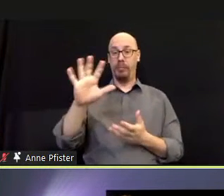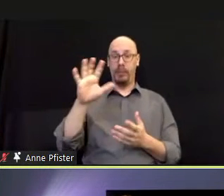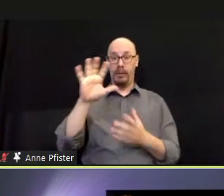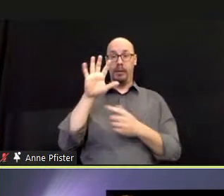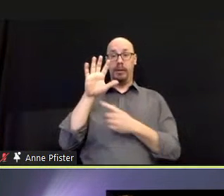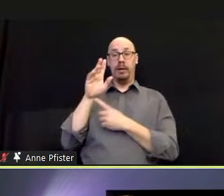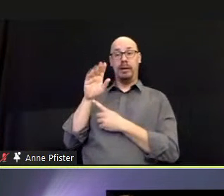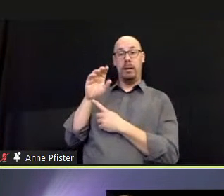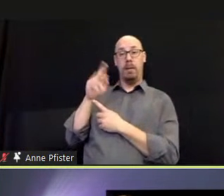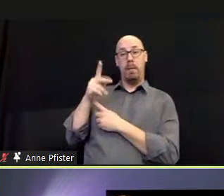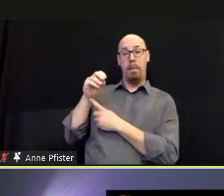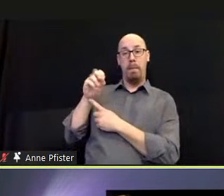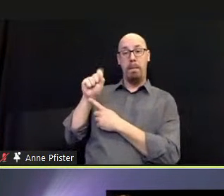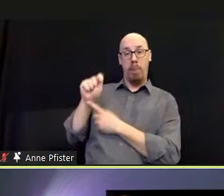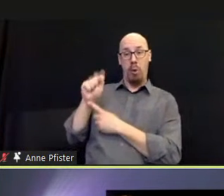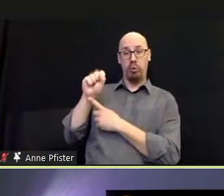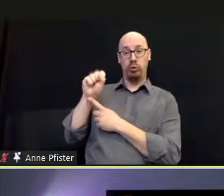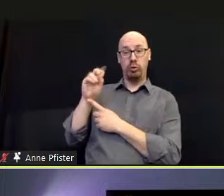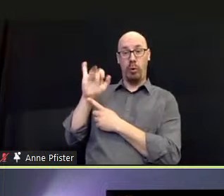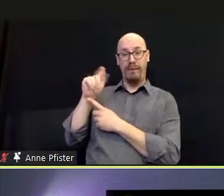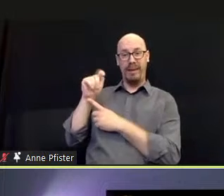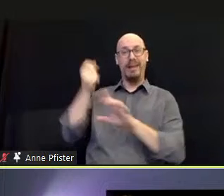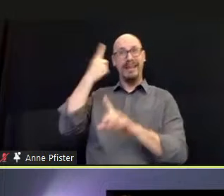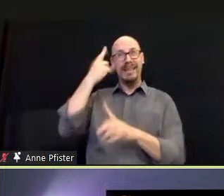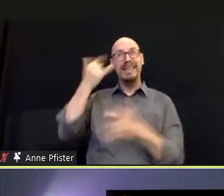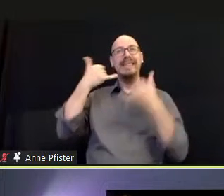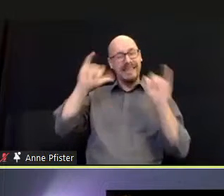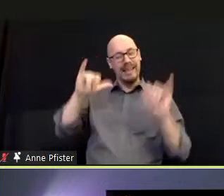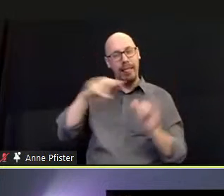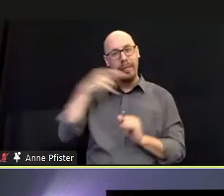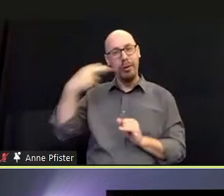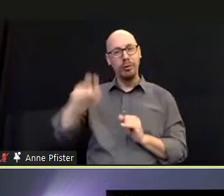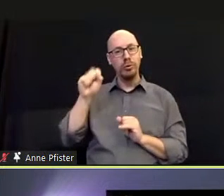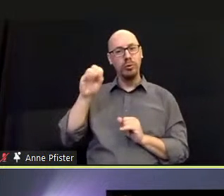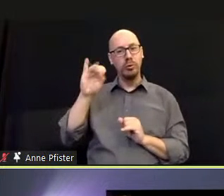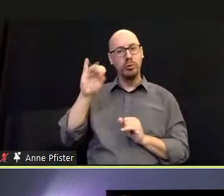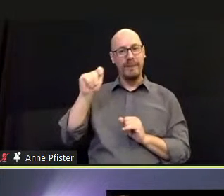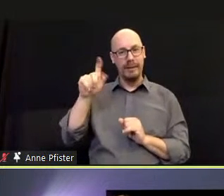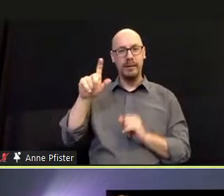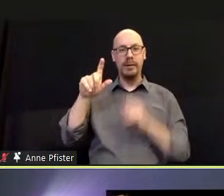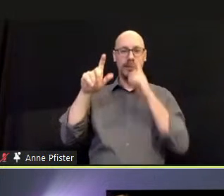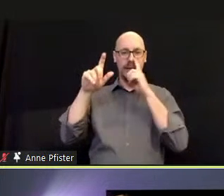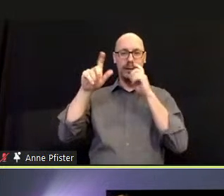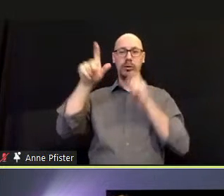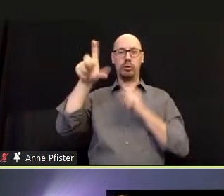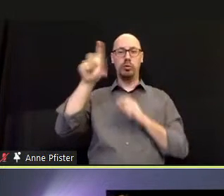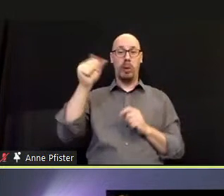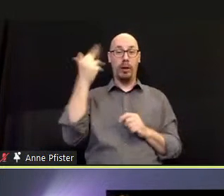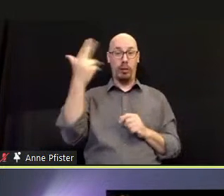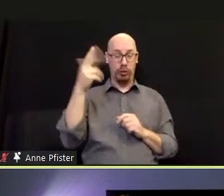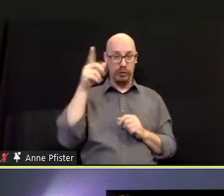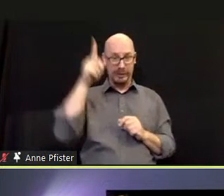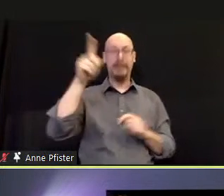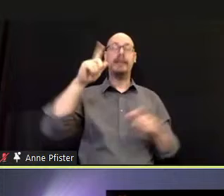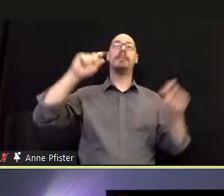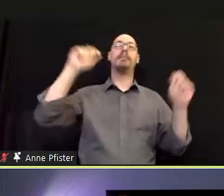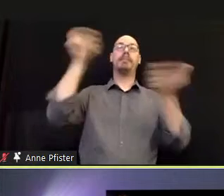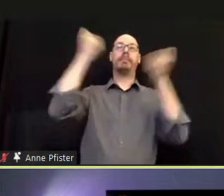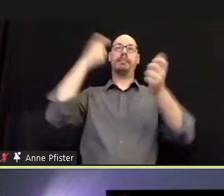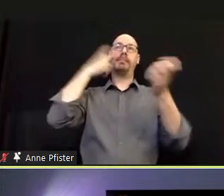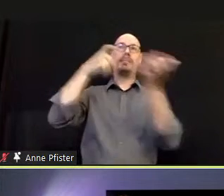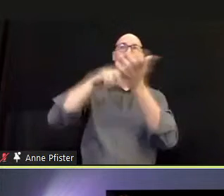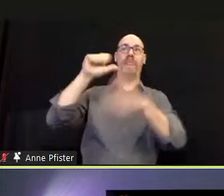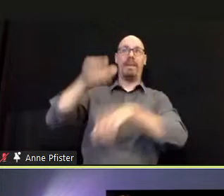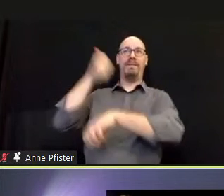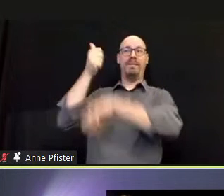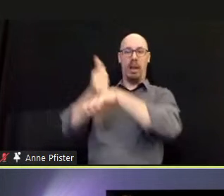Soviet 2013. That's what you see in this photograph here, the 80th anniversary celebration of the founding of UTO,